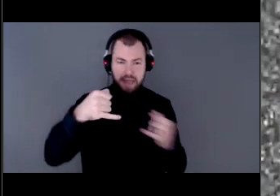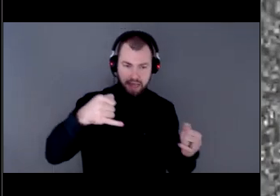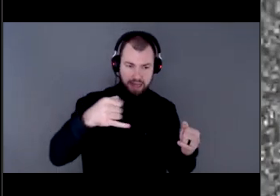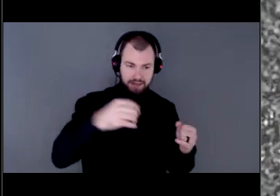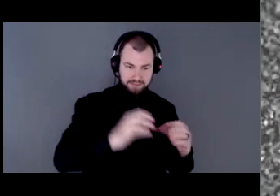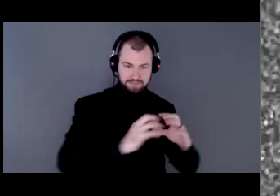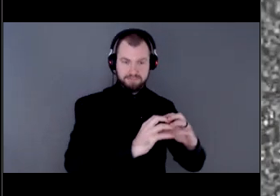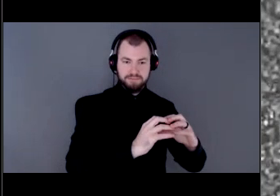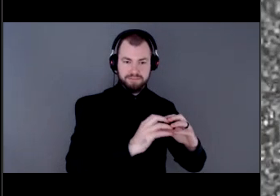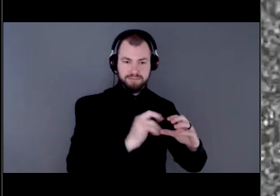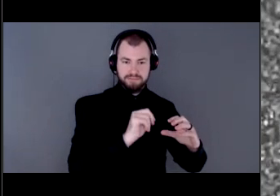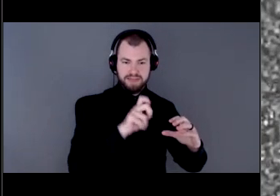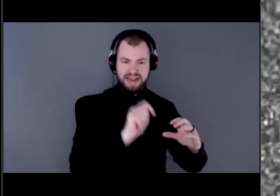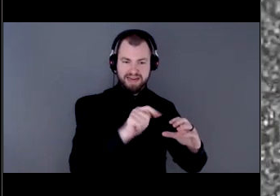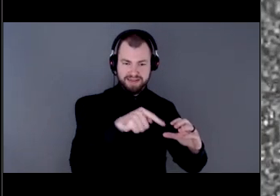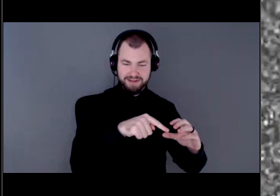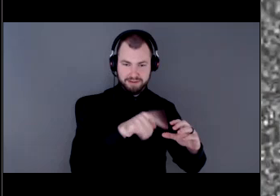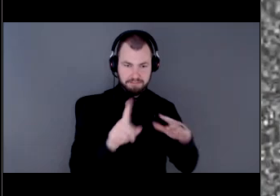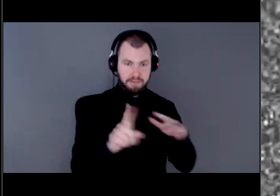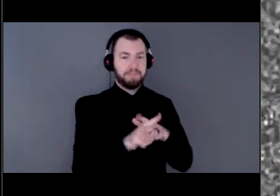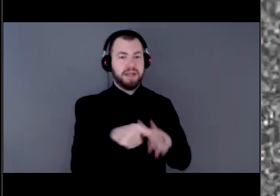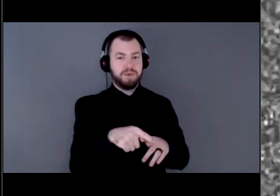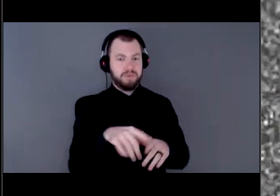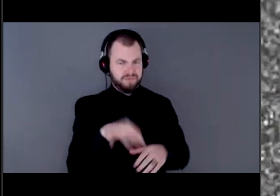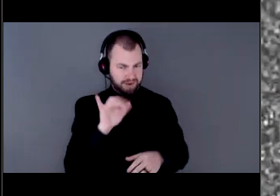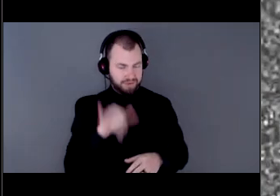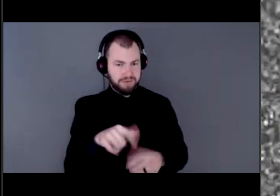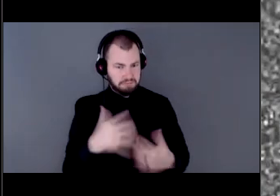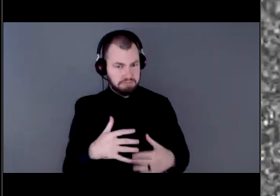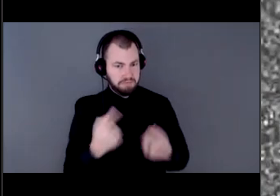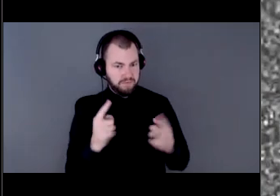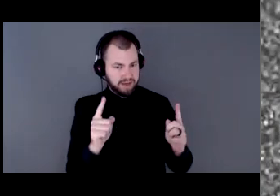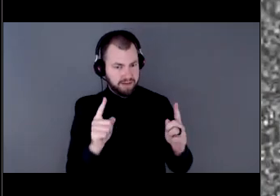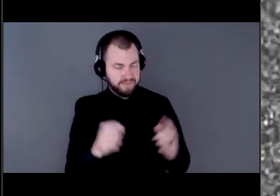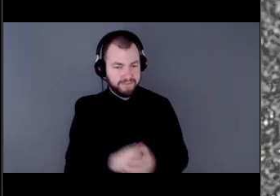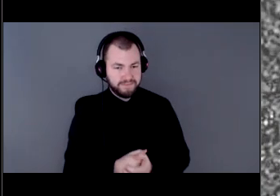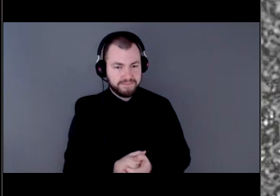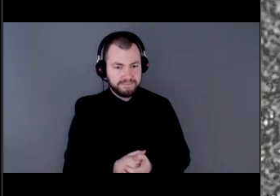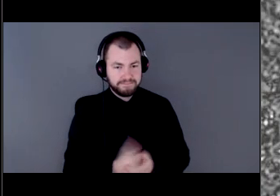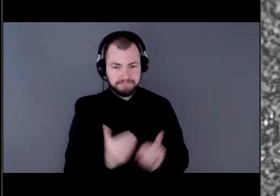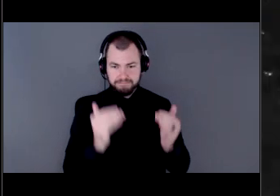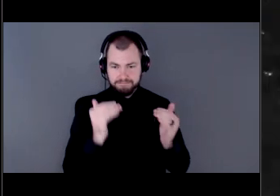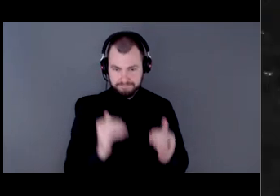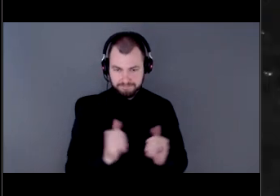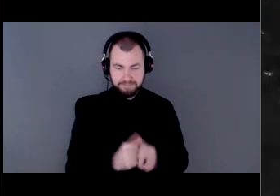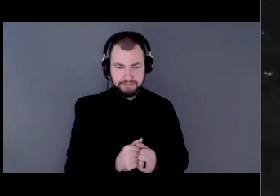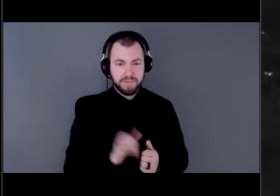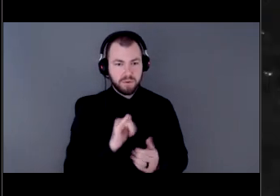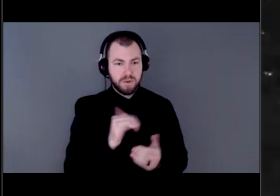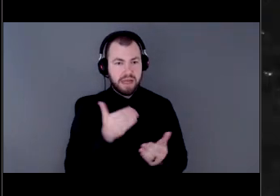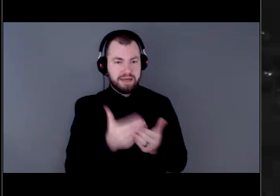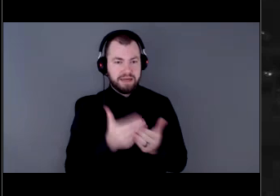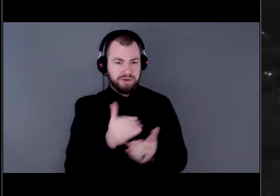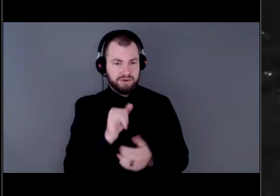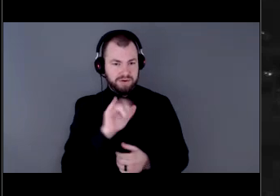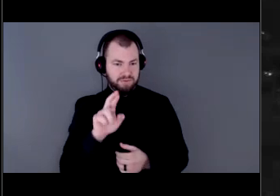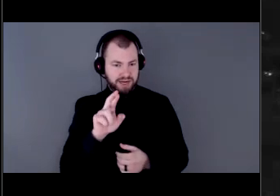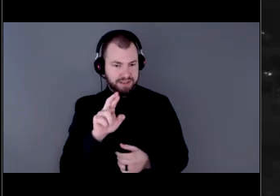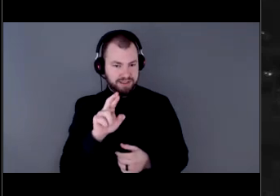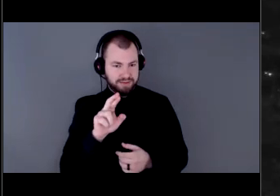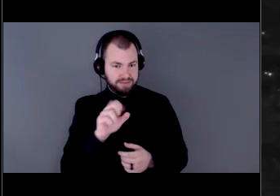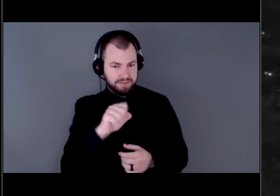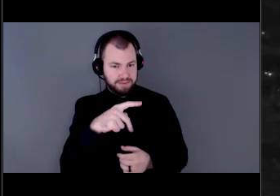pops out against the background. We found that fairly effective. And next. Also the near infrared spectrum. We're very hopeful